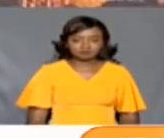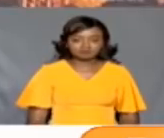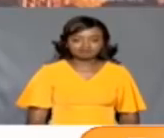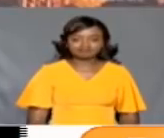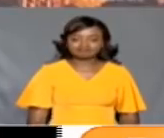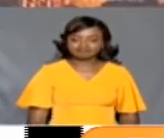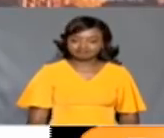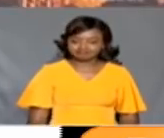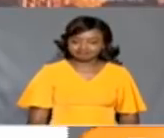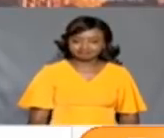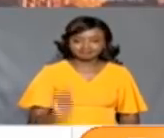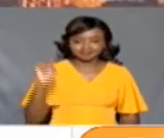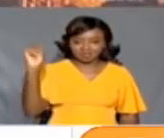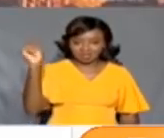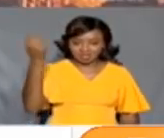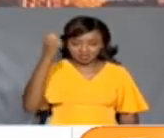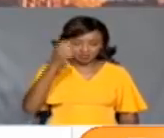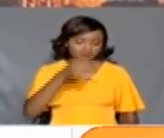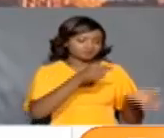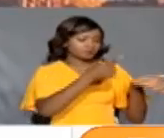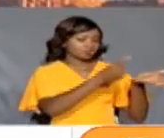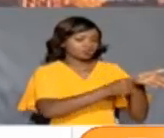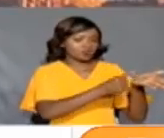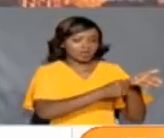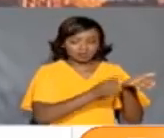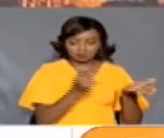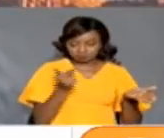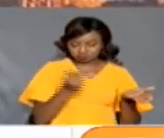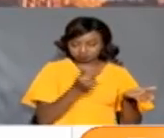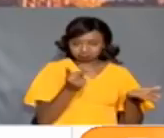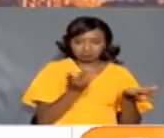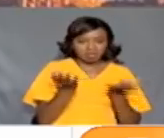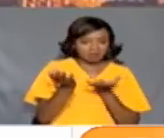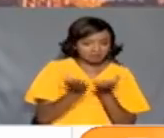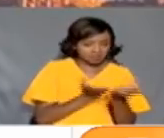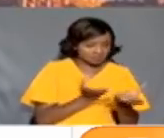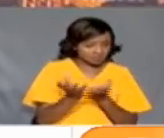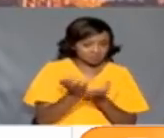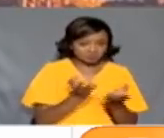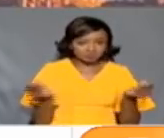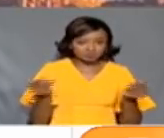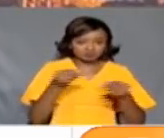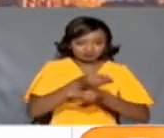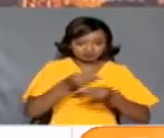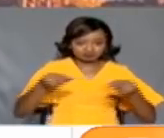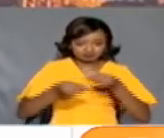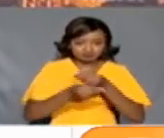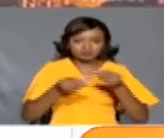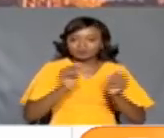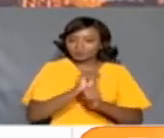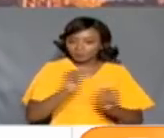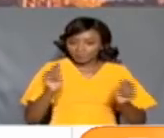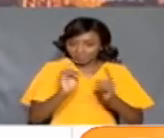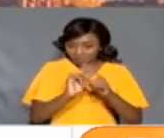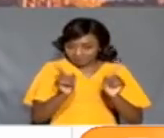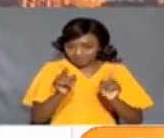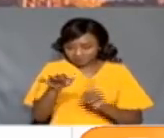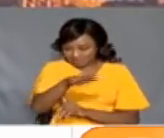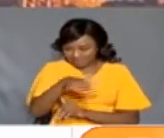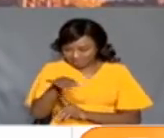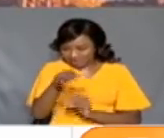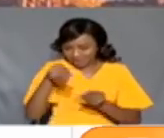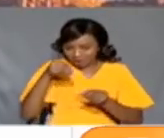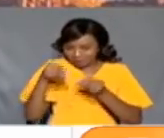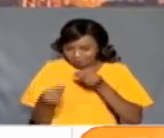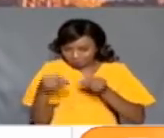Now, Kenya and Uganda have long enjoyed good trade relations. But in Busia, at the border of the two countries, Kenyan